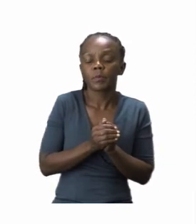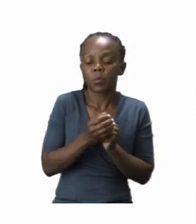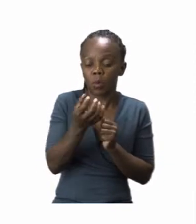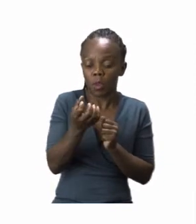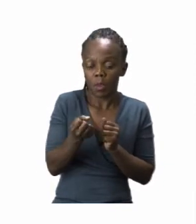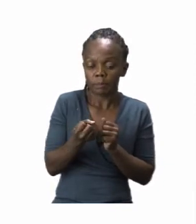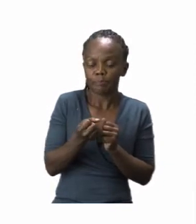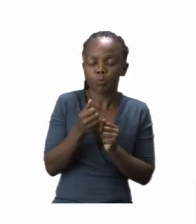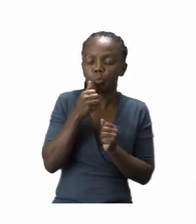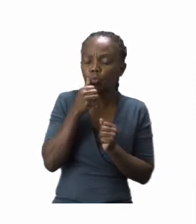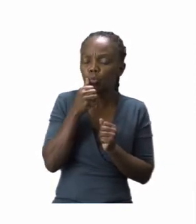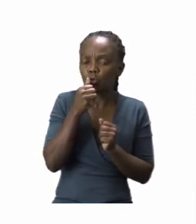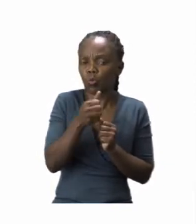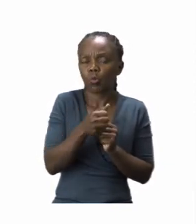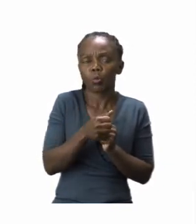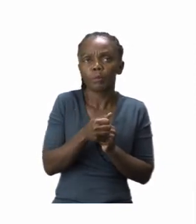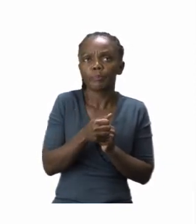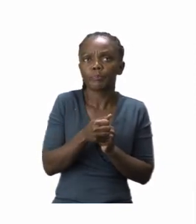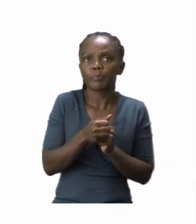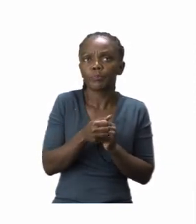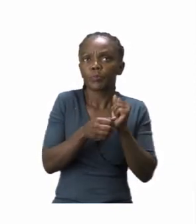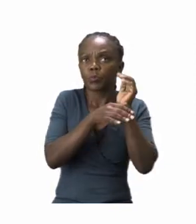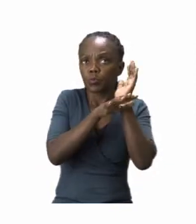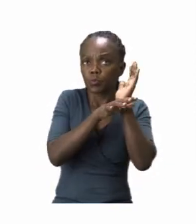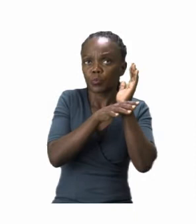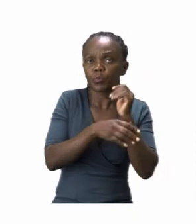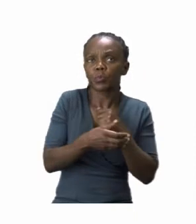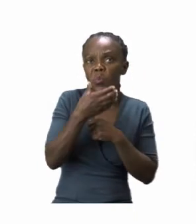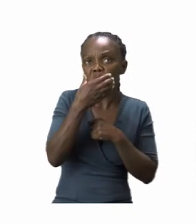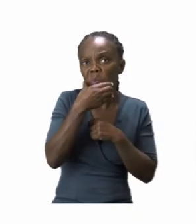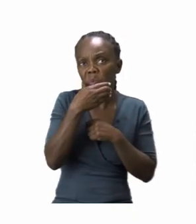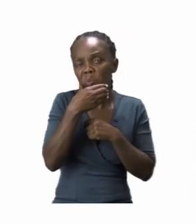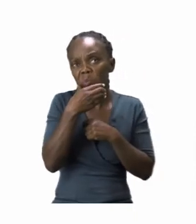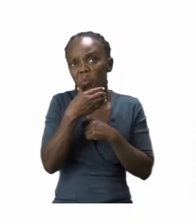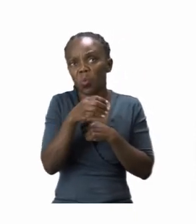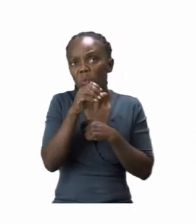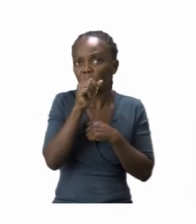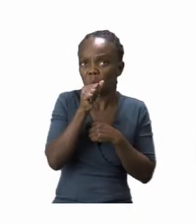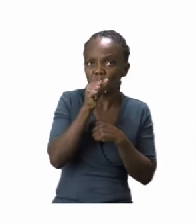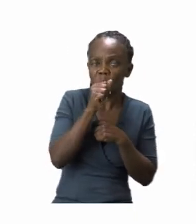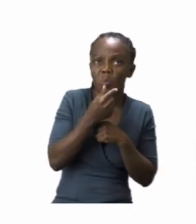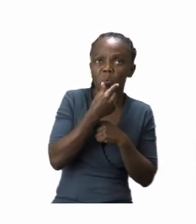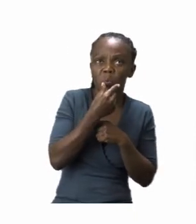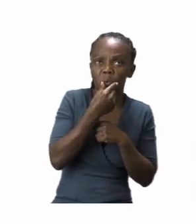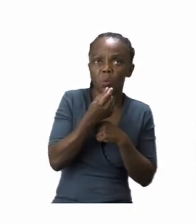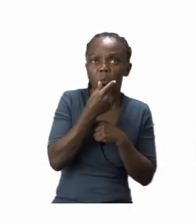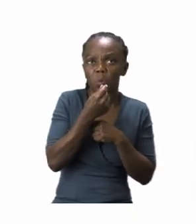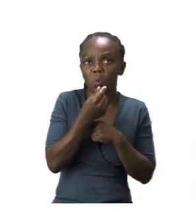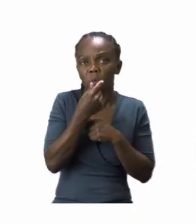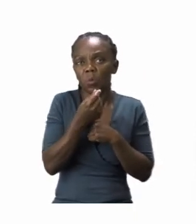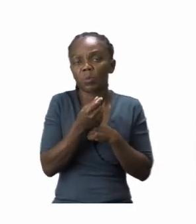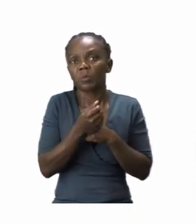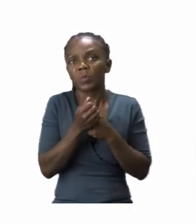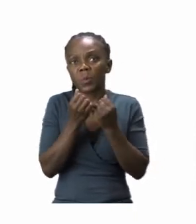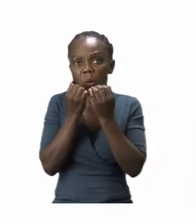We have apples, we have strawberries, we have oranges, we have watermelons, we